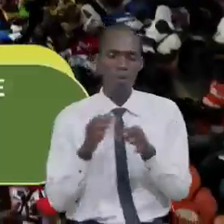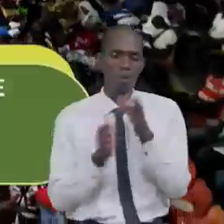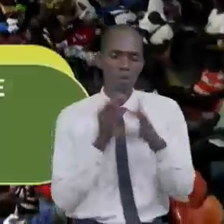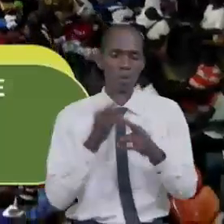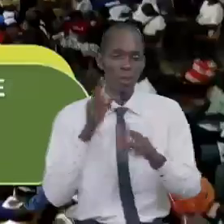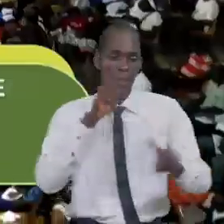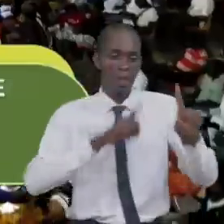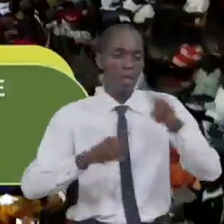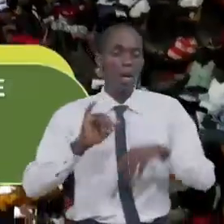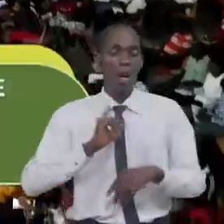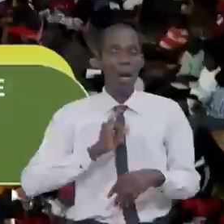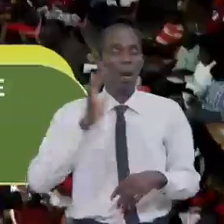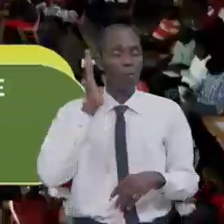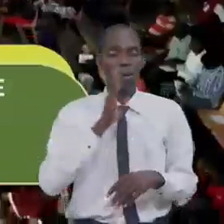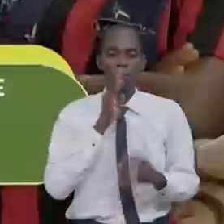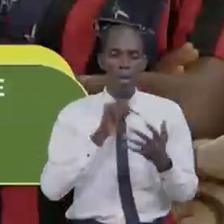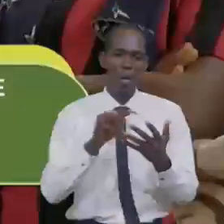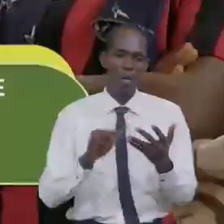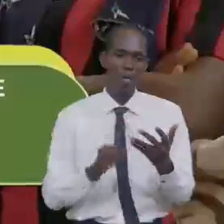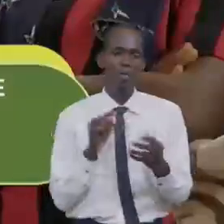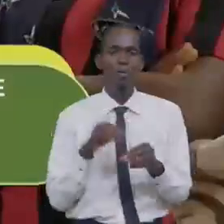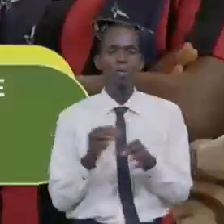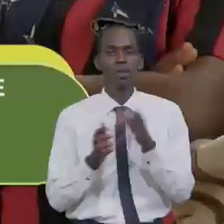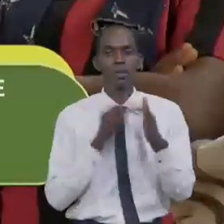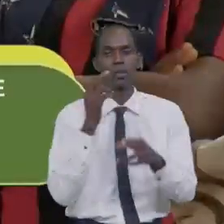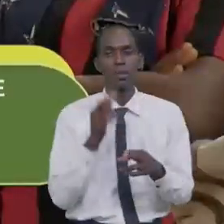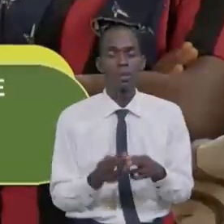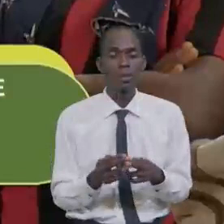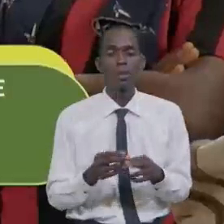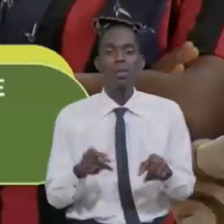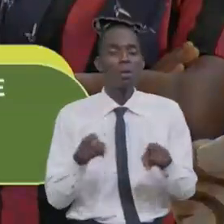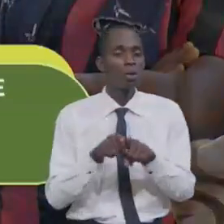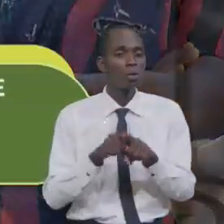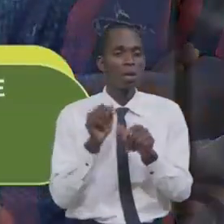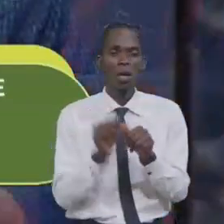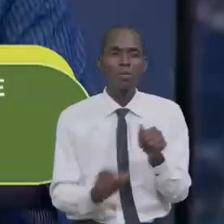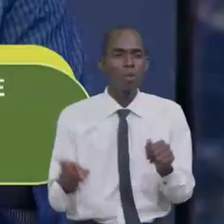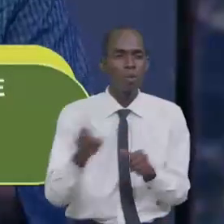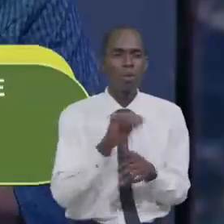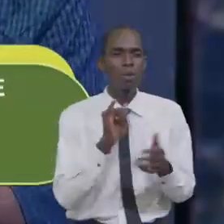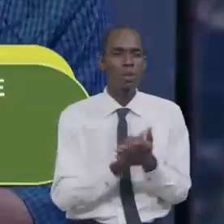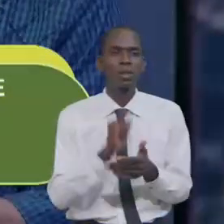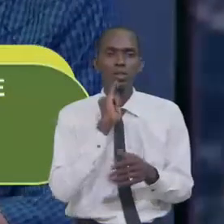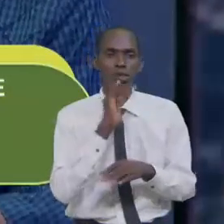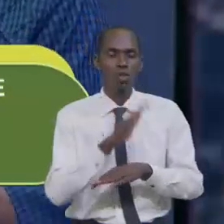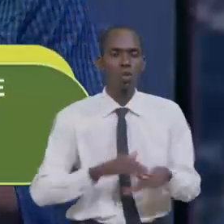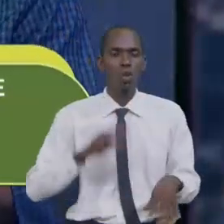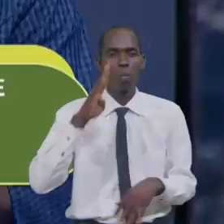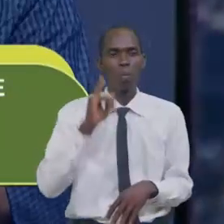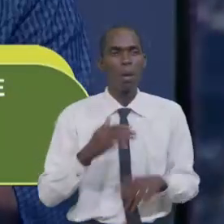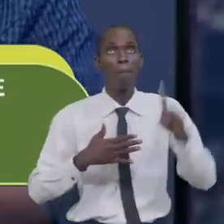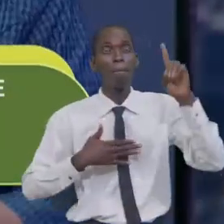fit in. Even everyone that is called by my name, for I